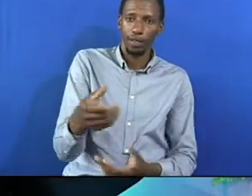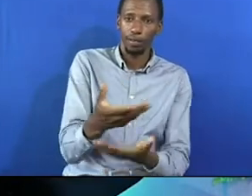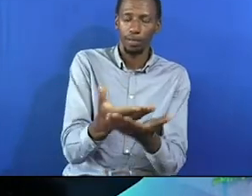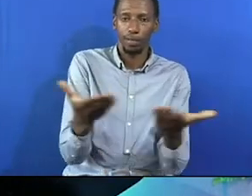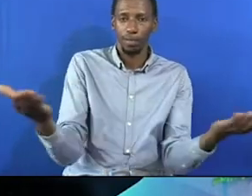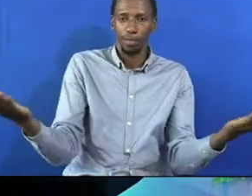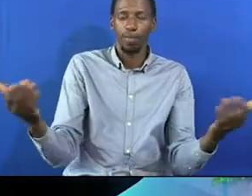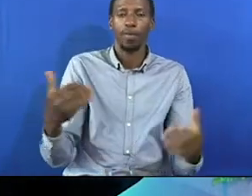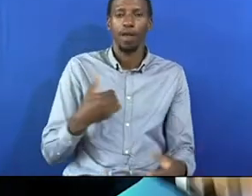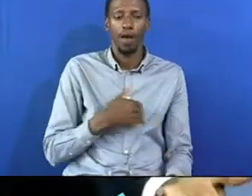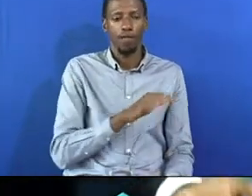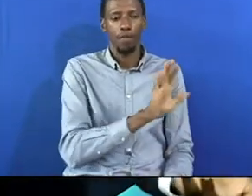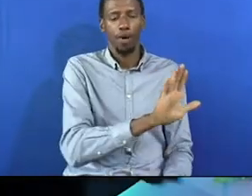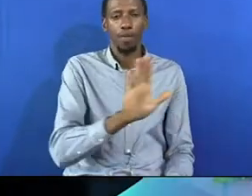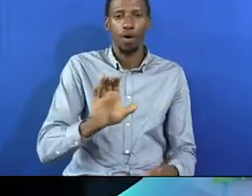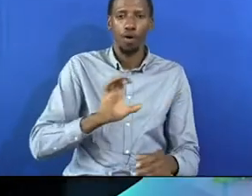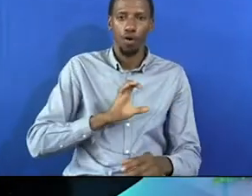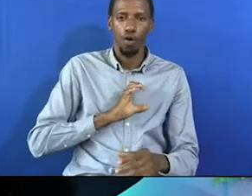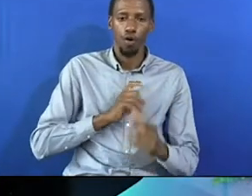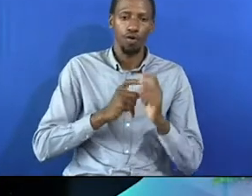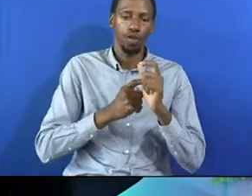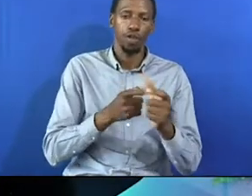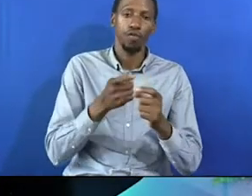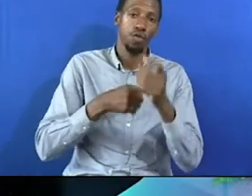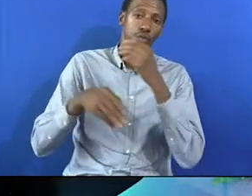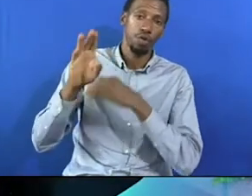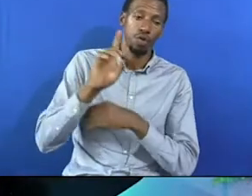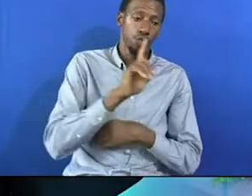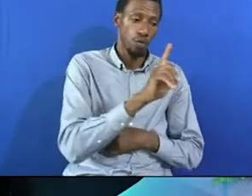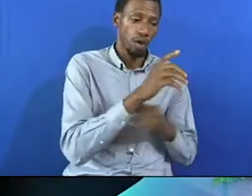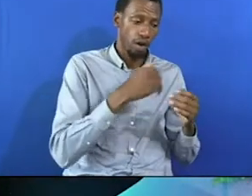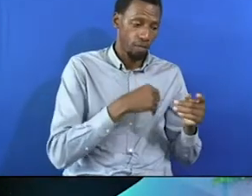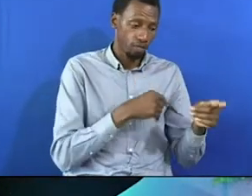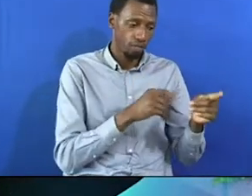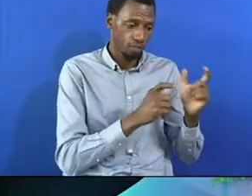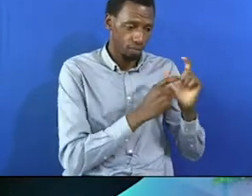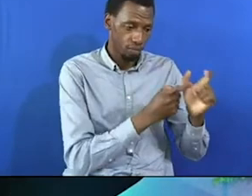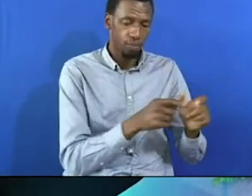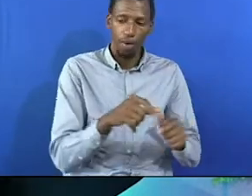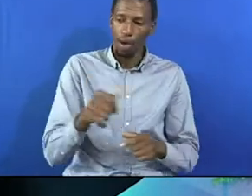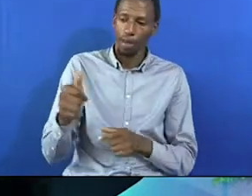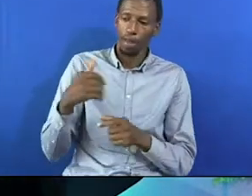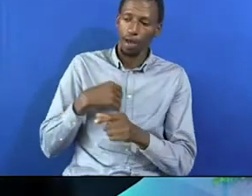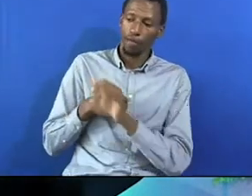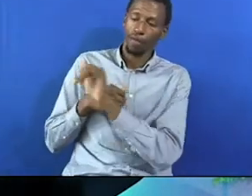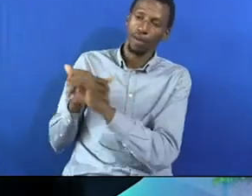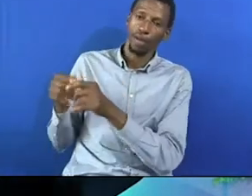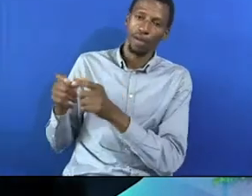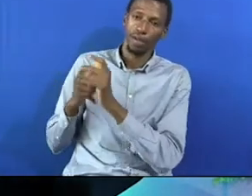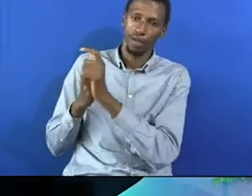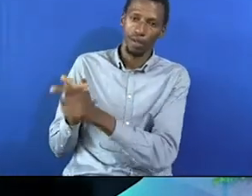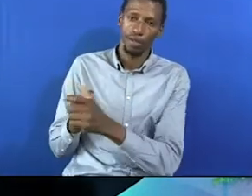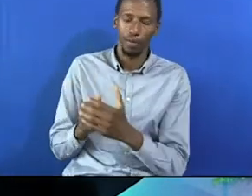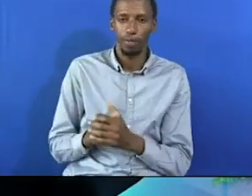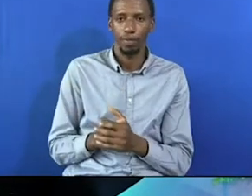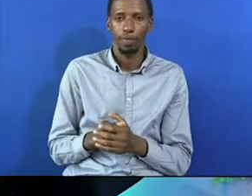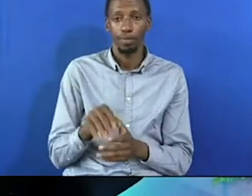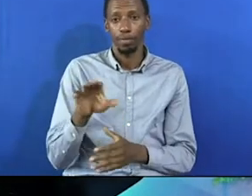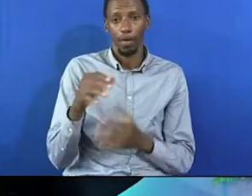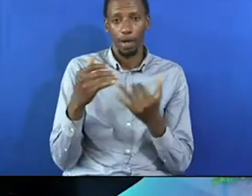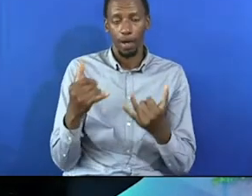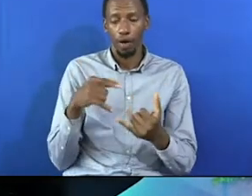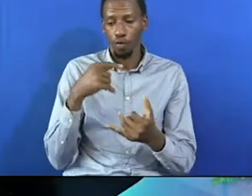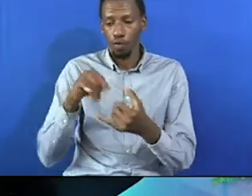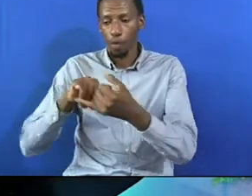God. One has this gift, another one has that gift. Now to the unmarried, verse 8,